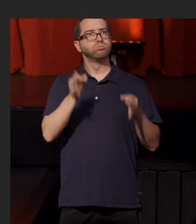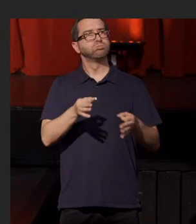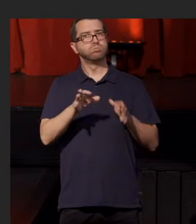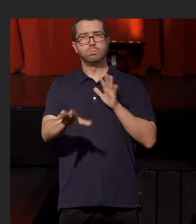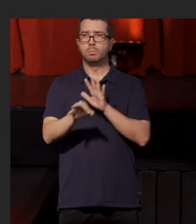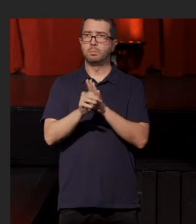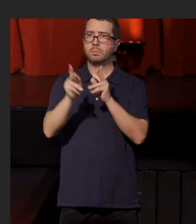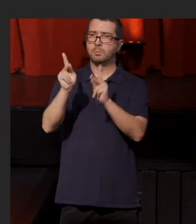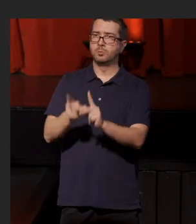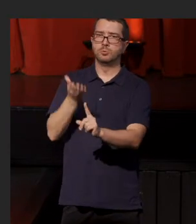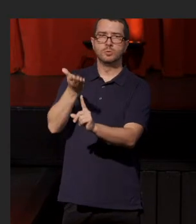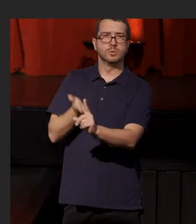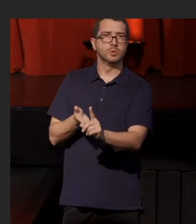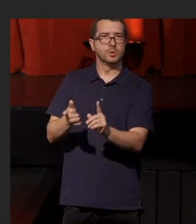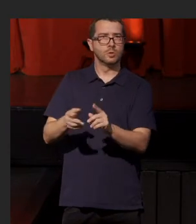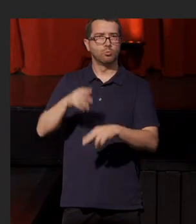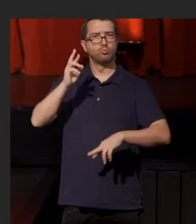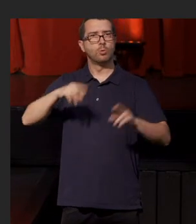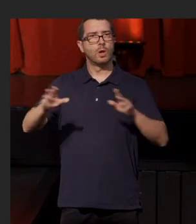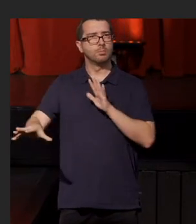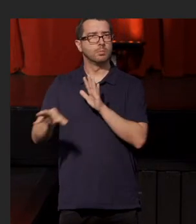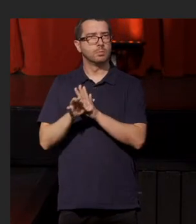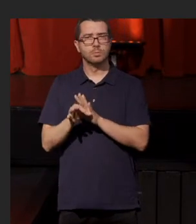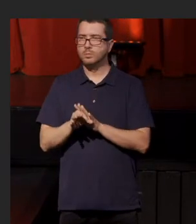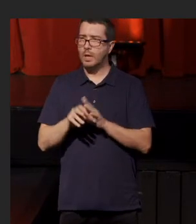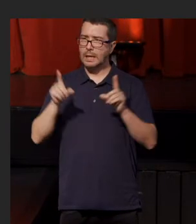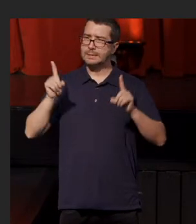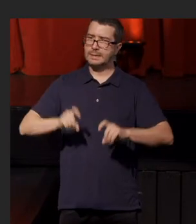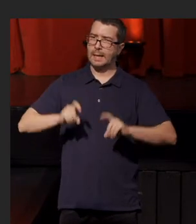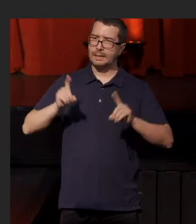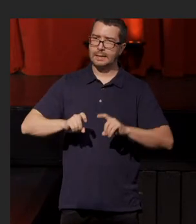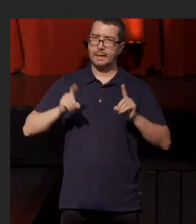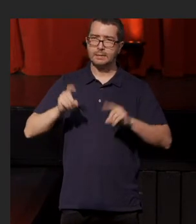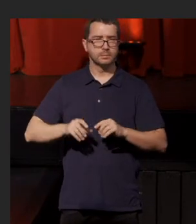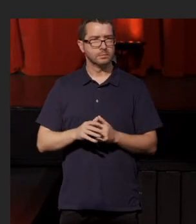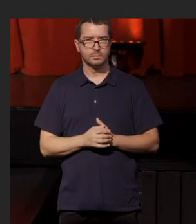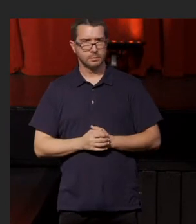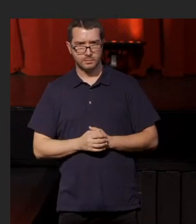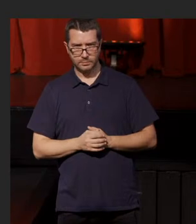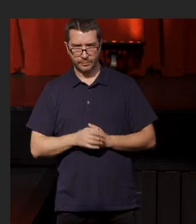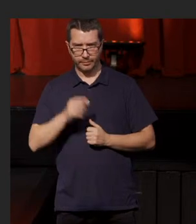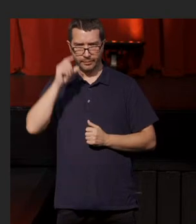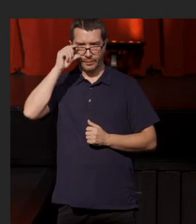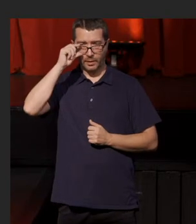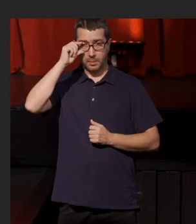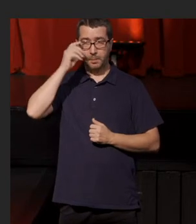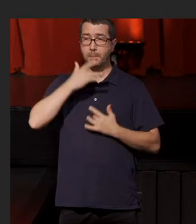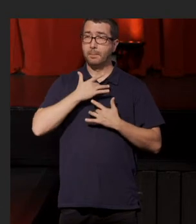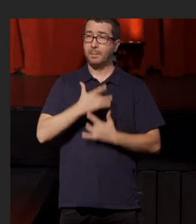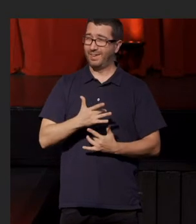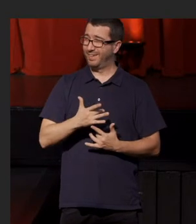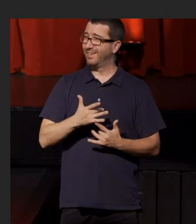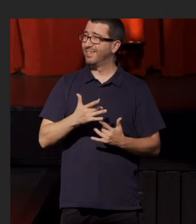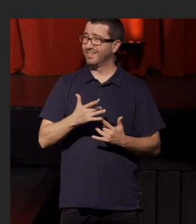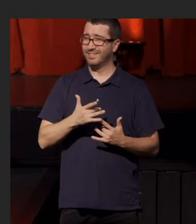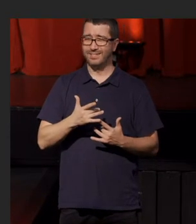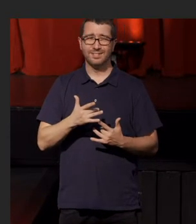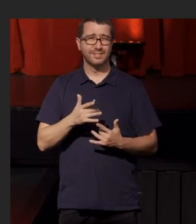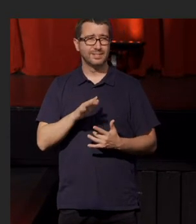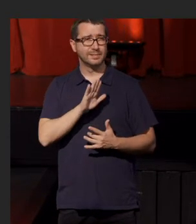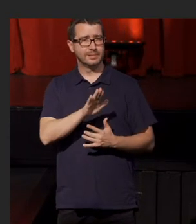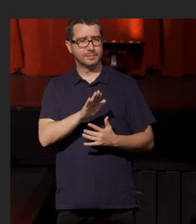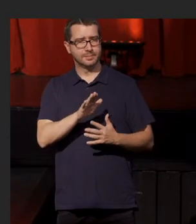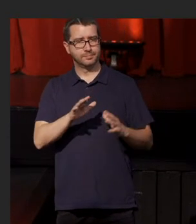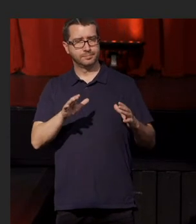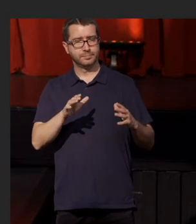there trying these testing things out, as Ron was describing. Often, these are